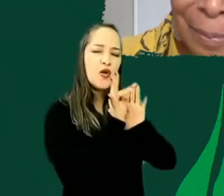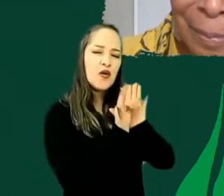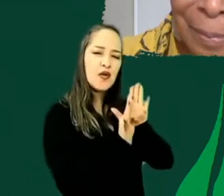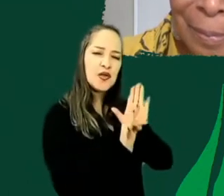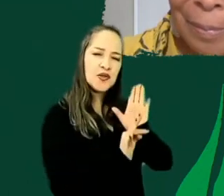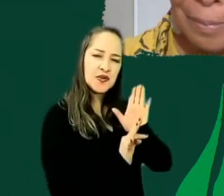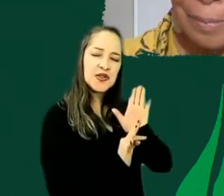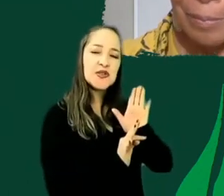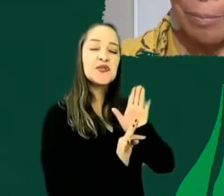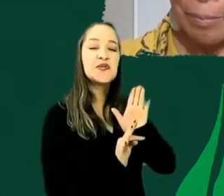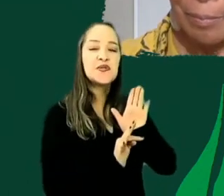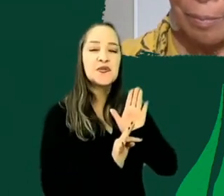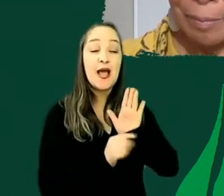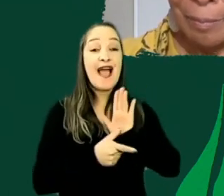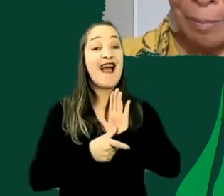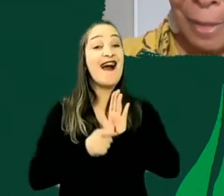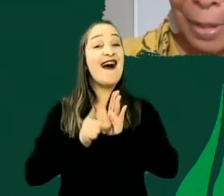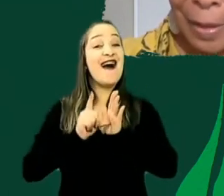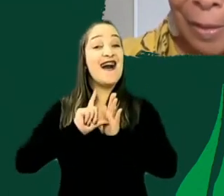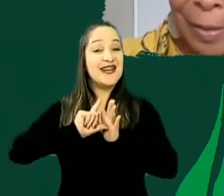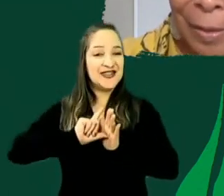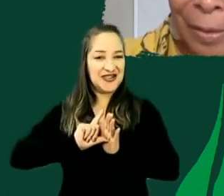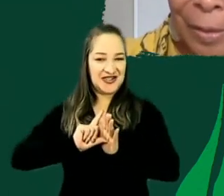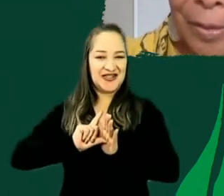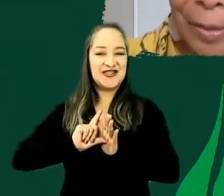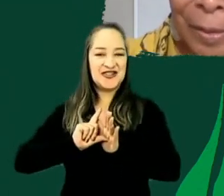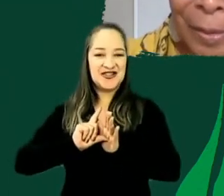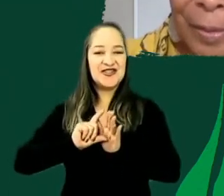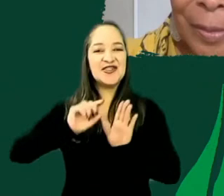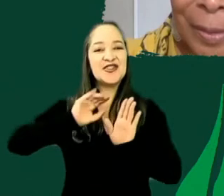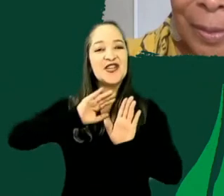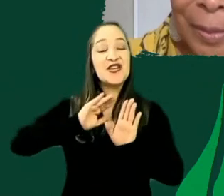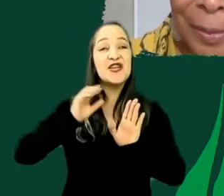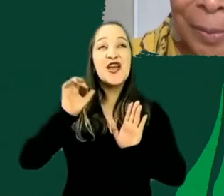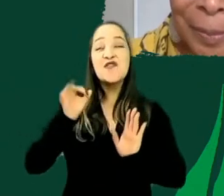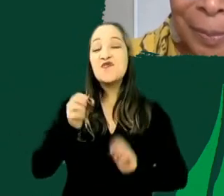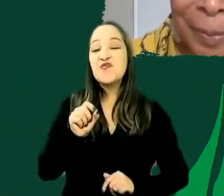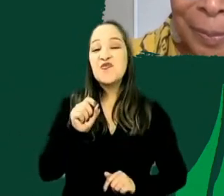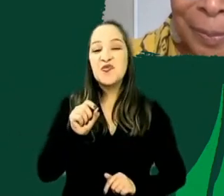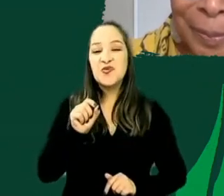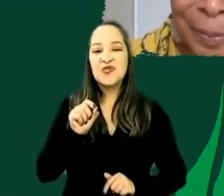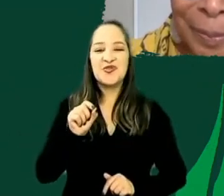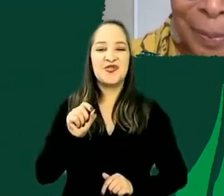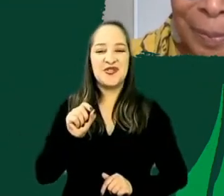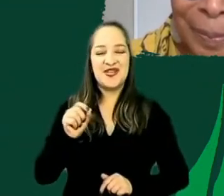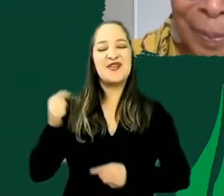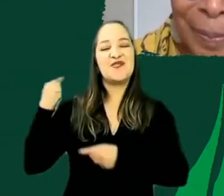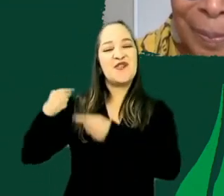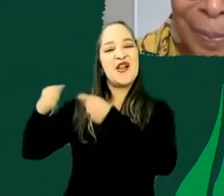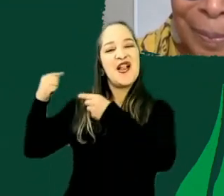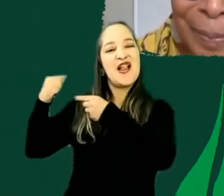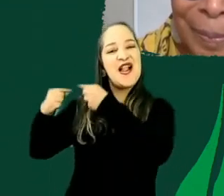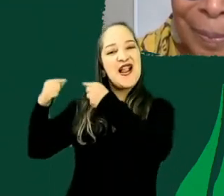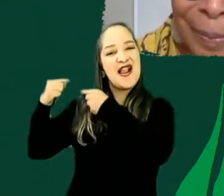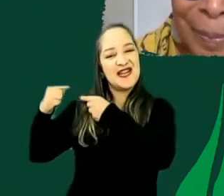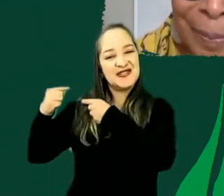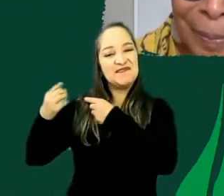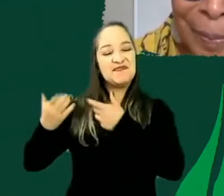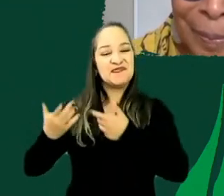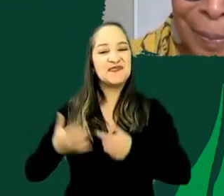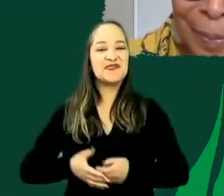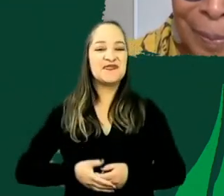speech that permeates and coming before our writing is precisely that of our ancestors.